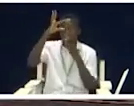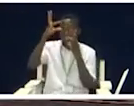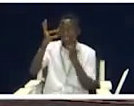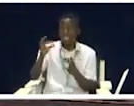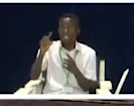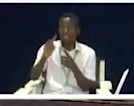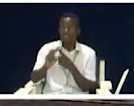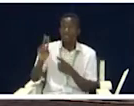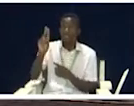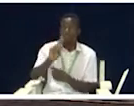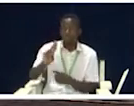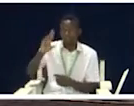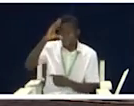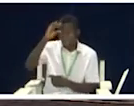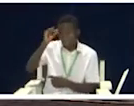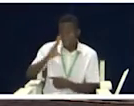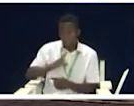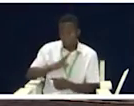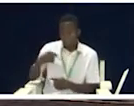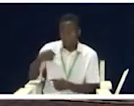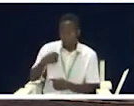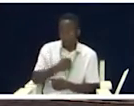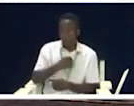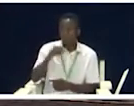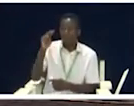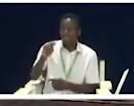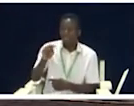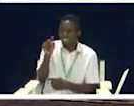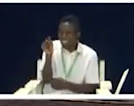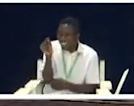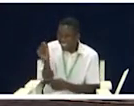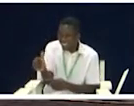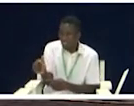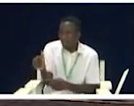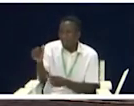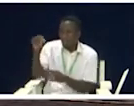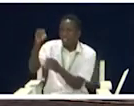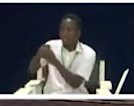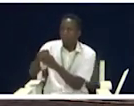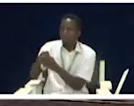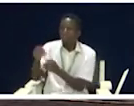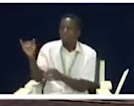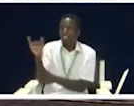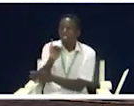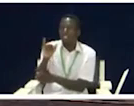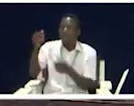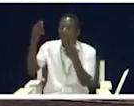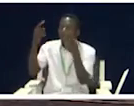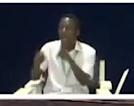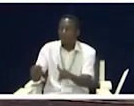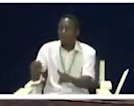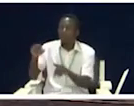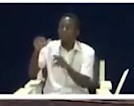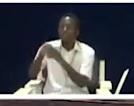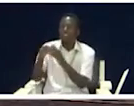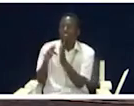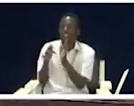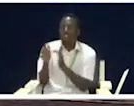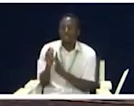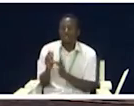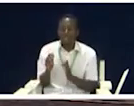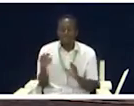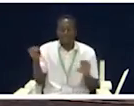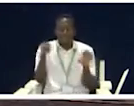he needs just a little input. And the same thing happened in the case of Jesus. They came to him in a wedding and they